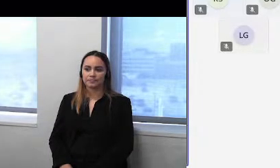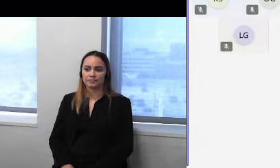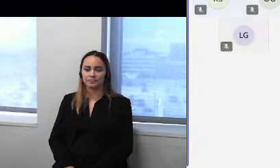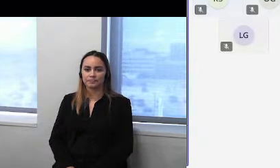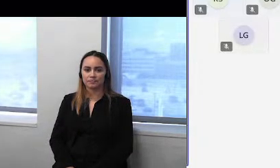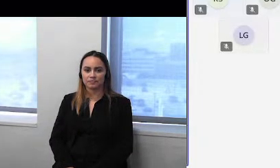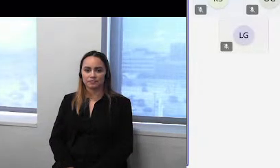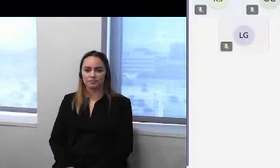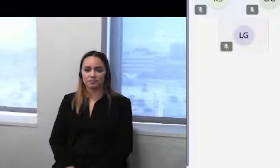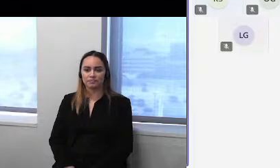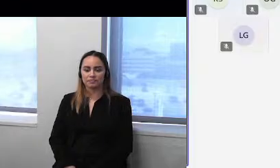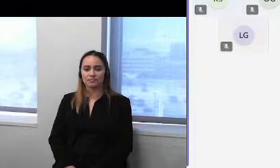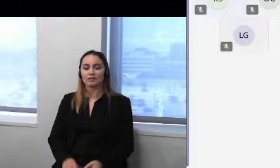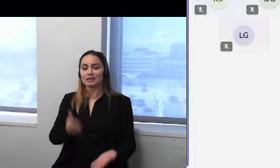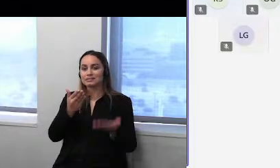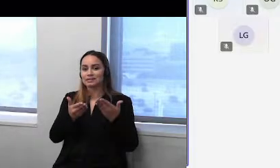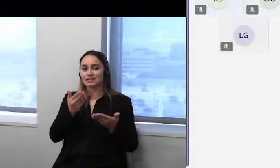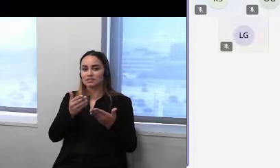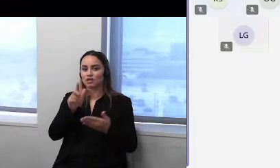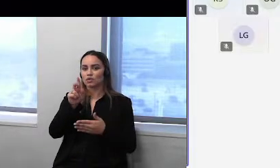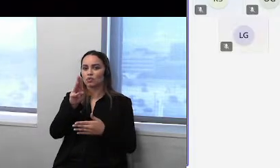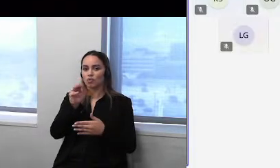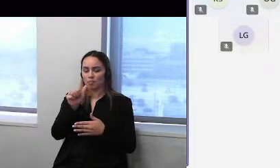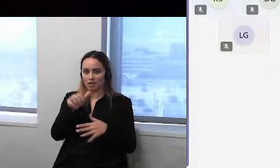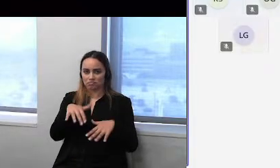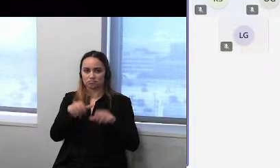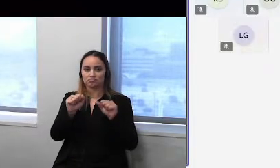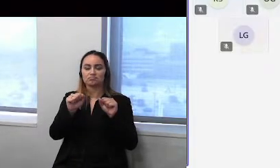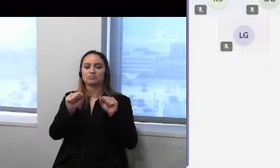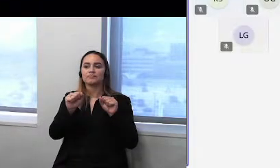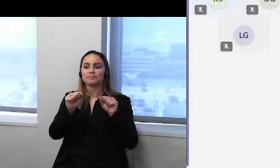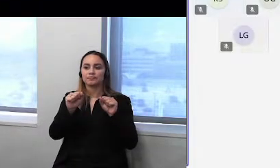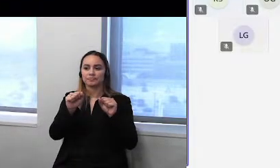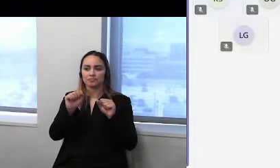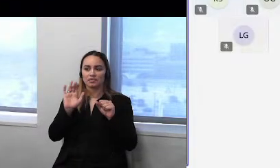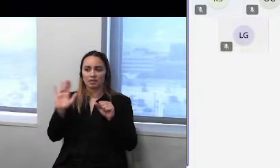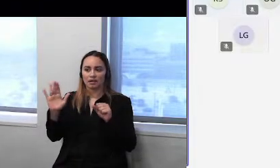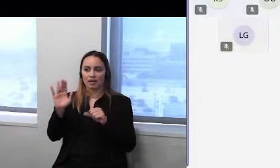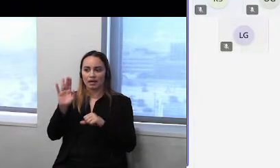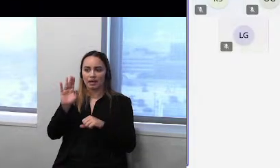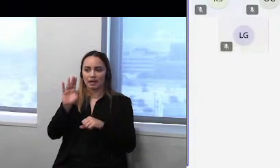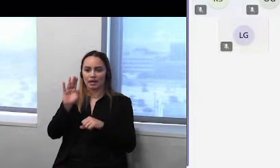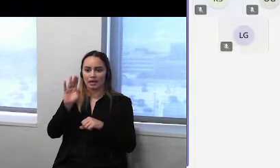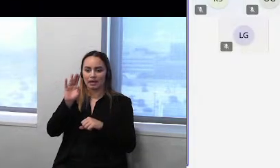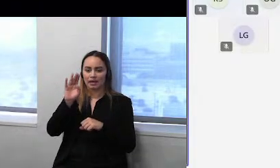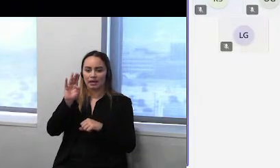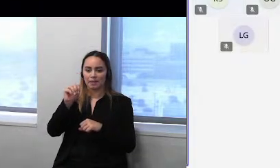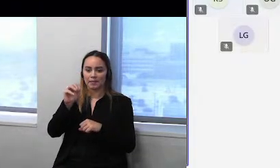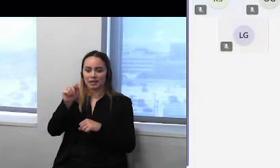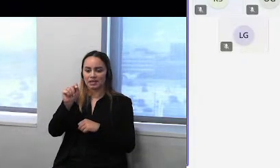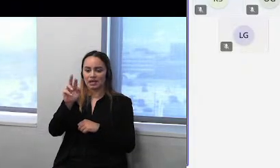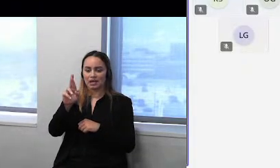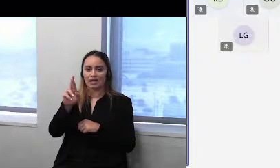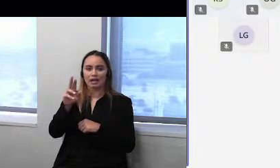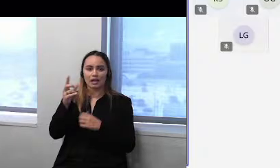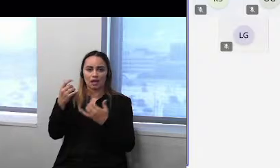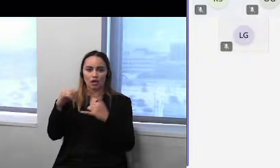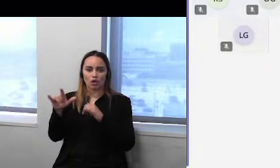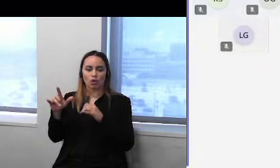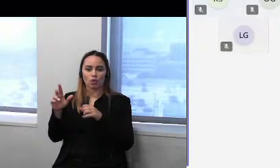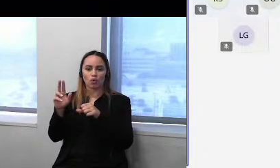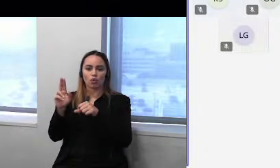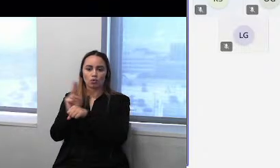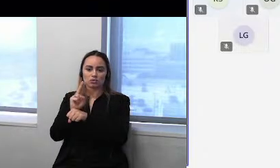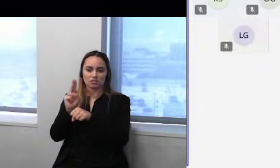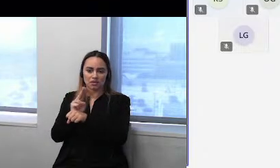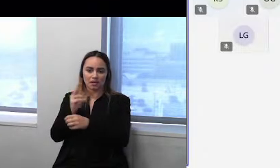I said perhaps Luma adopted the PREPA MTRs and continued with it. And I'll say perhaps, and I would agree with the